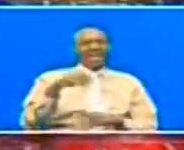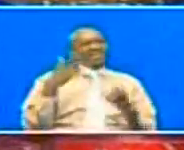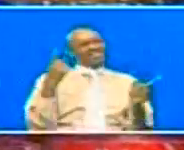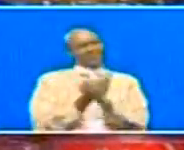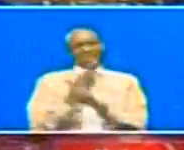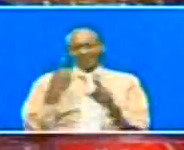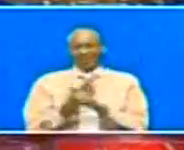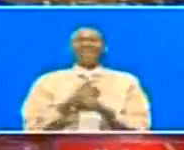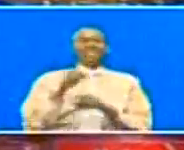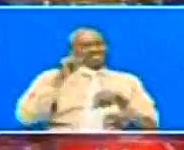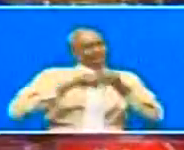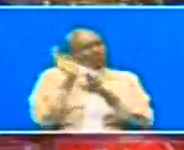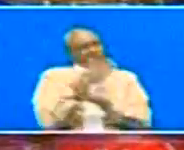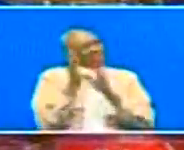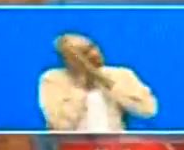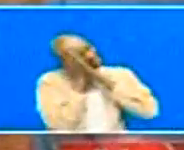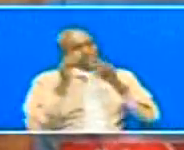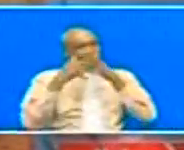date. Yes. Right.